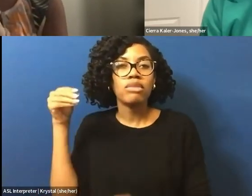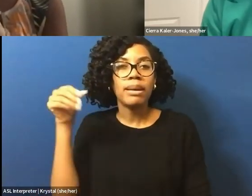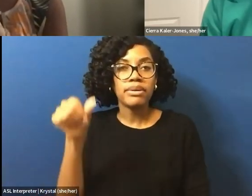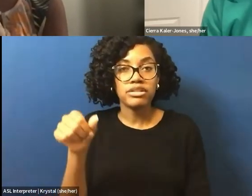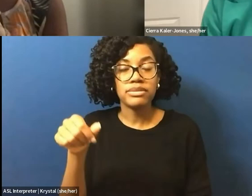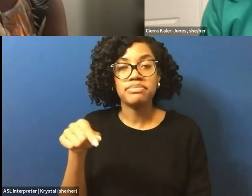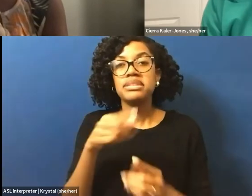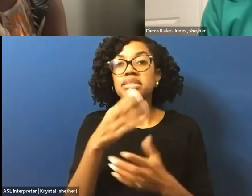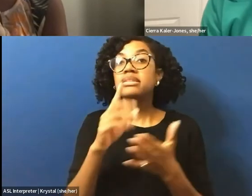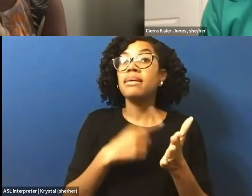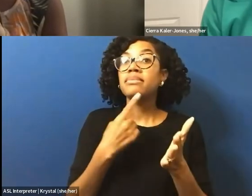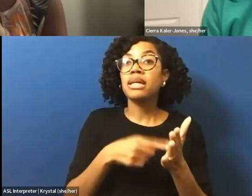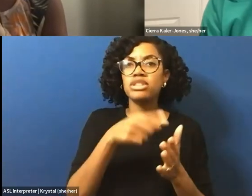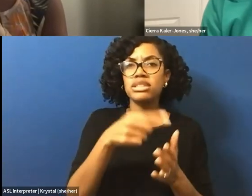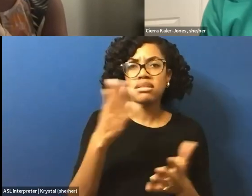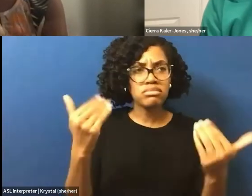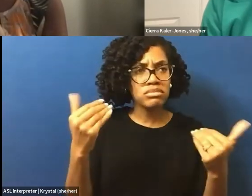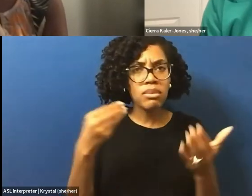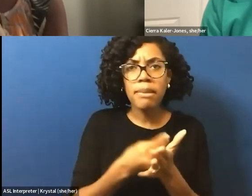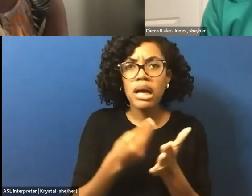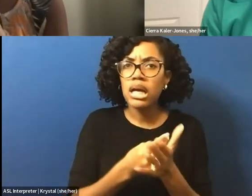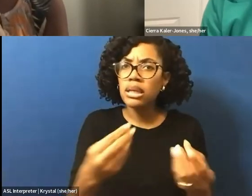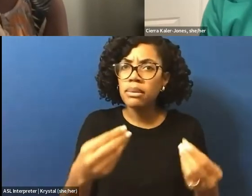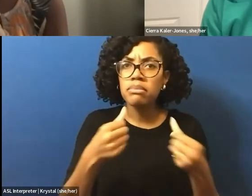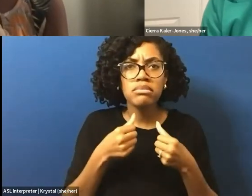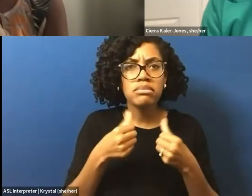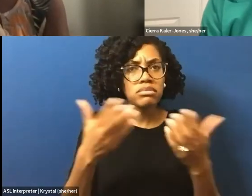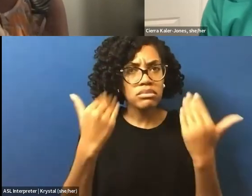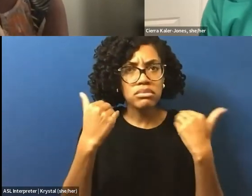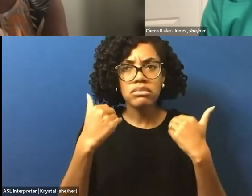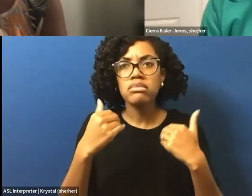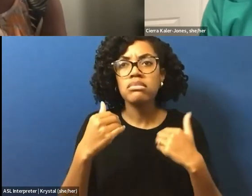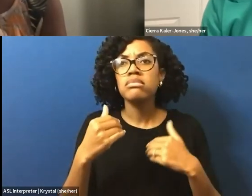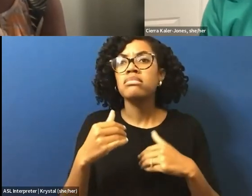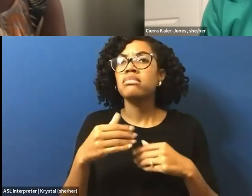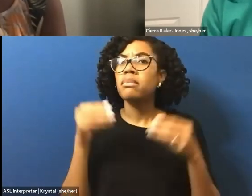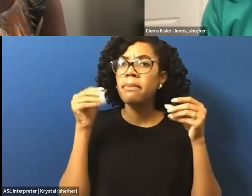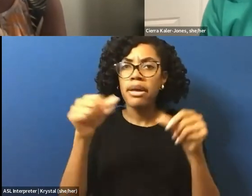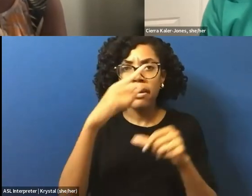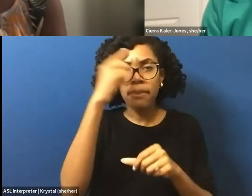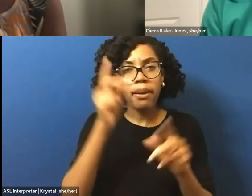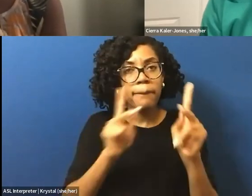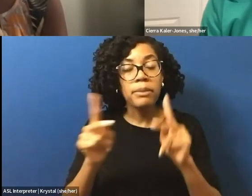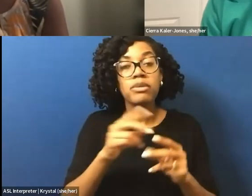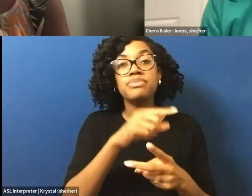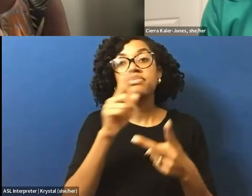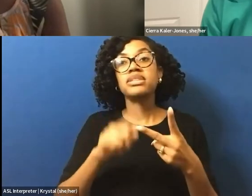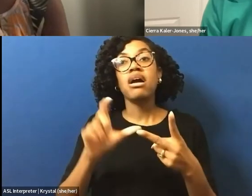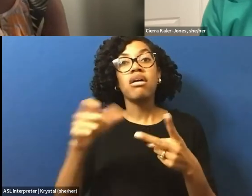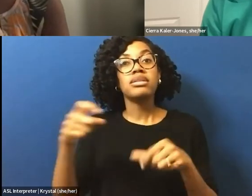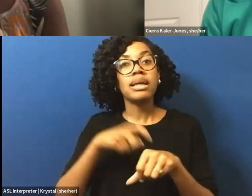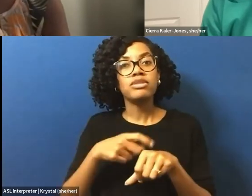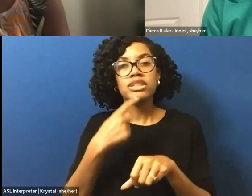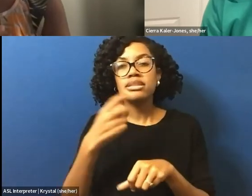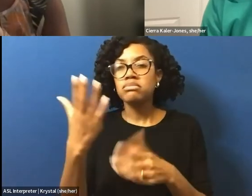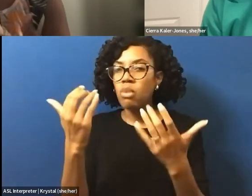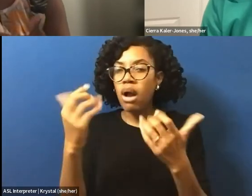And sometimes in pamphlets, she's talking about government programs to level the playing field. At other moments, she is talking